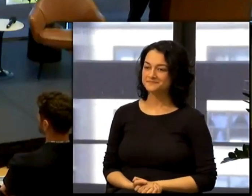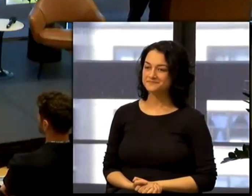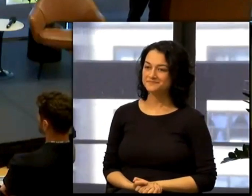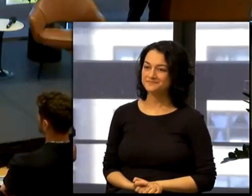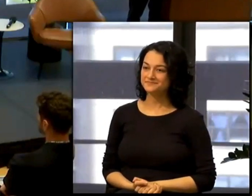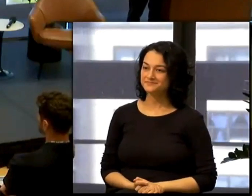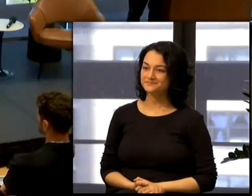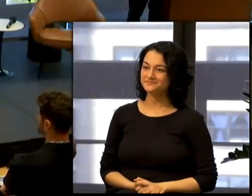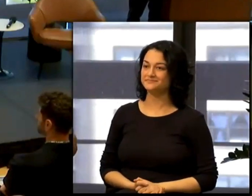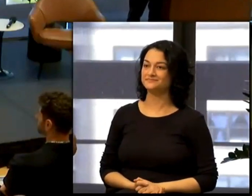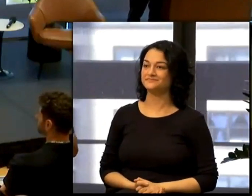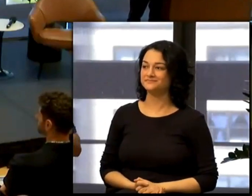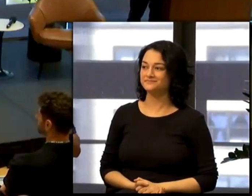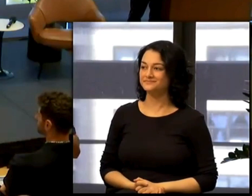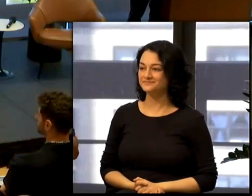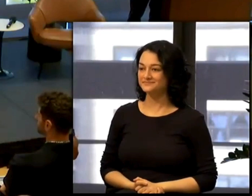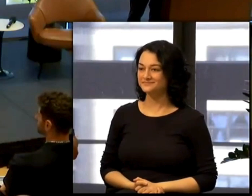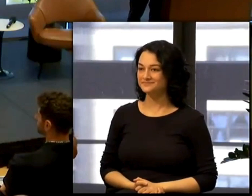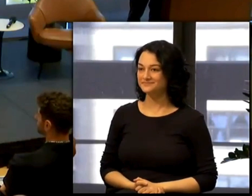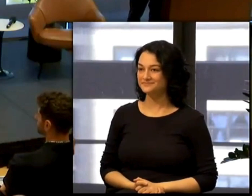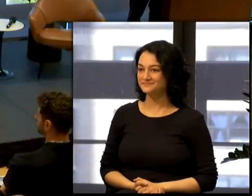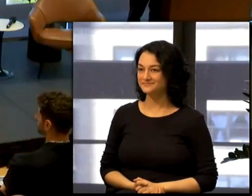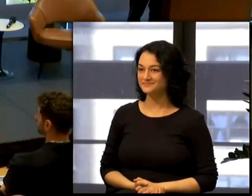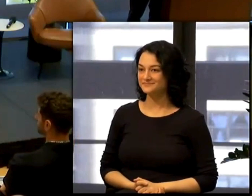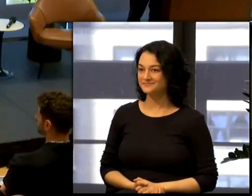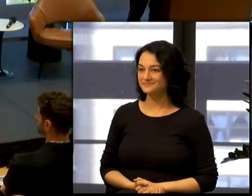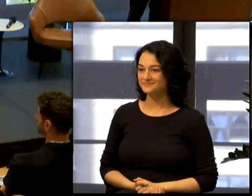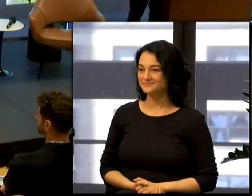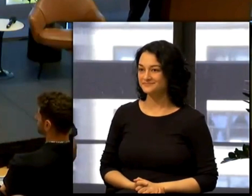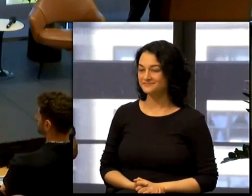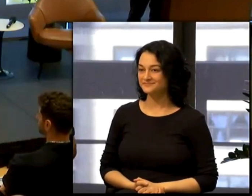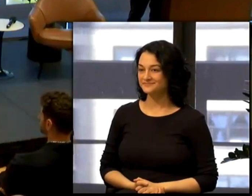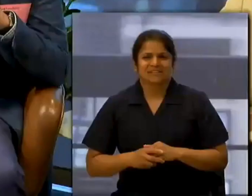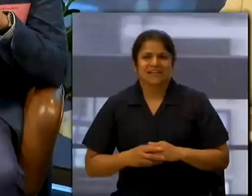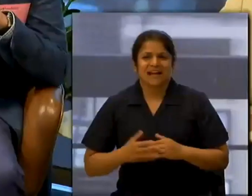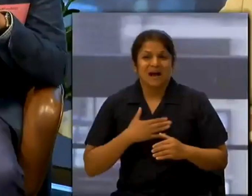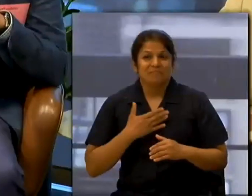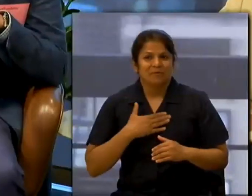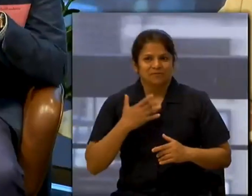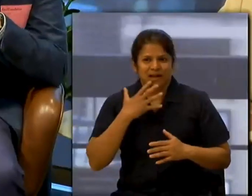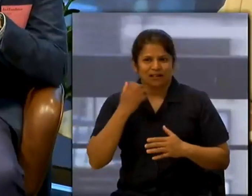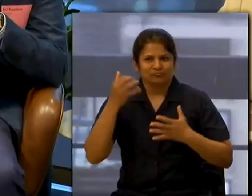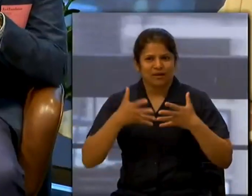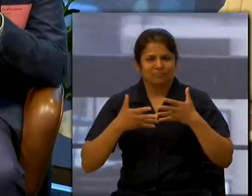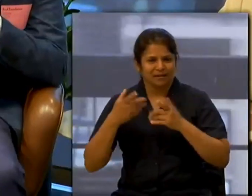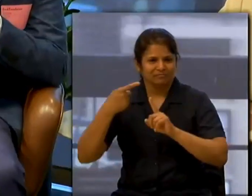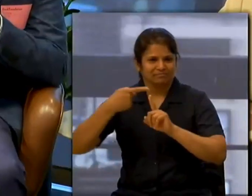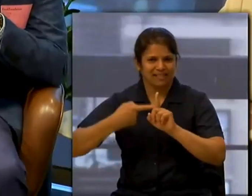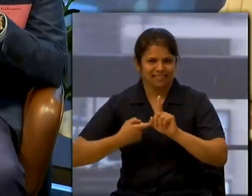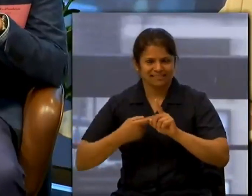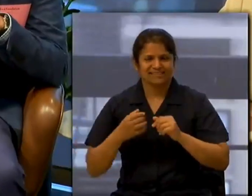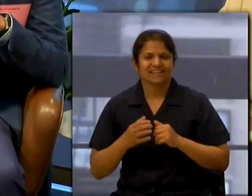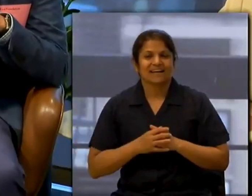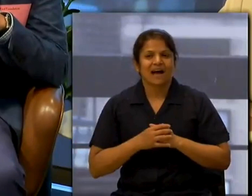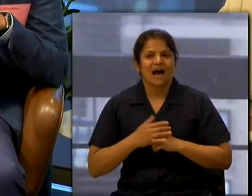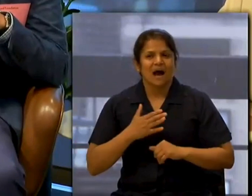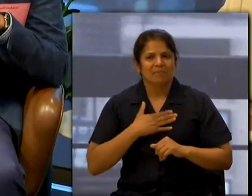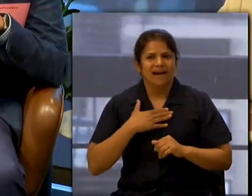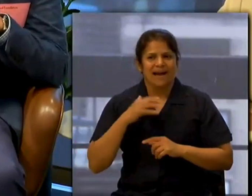afternoon. First of all, happy Older Americans Month and happy ANHPI Heritage